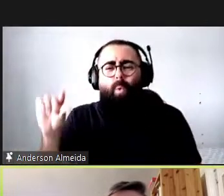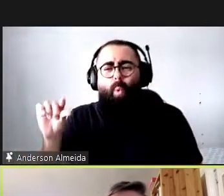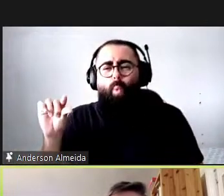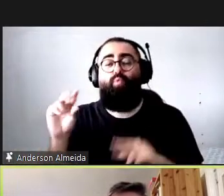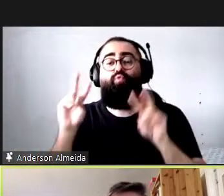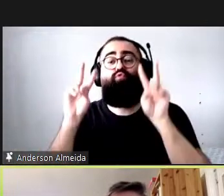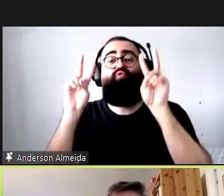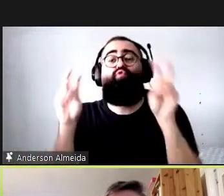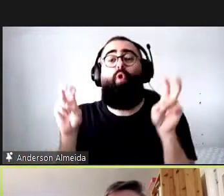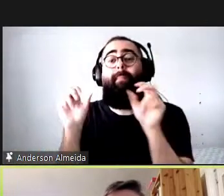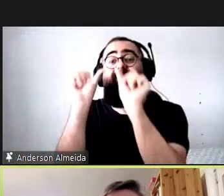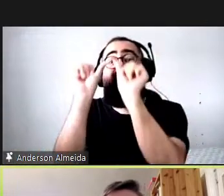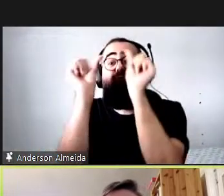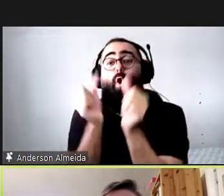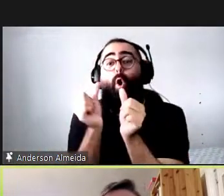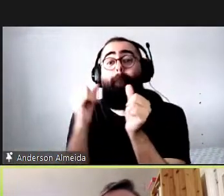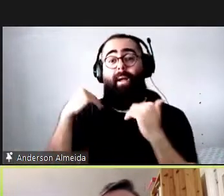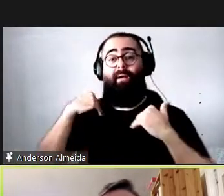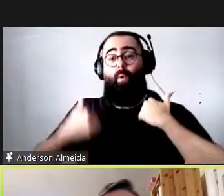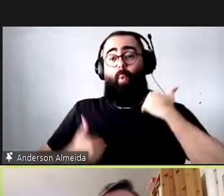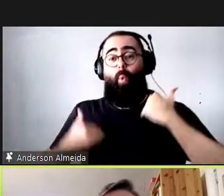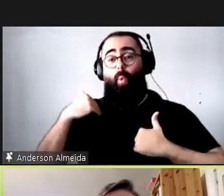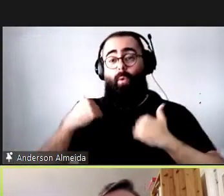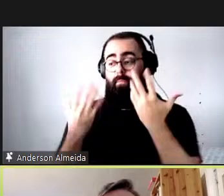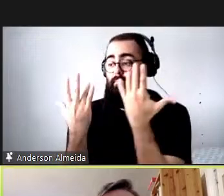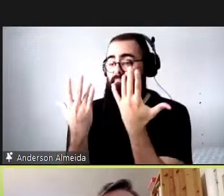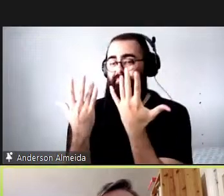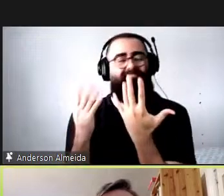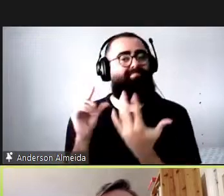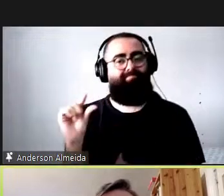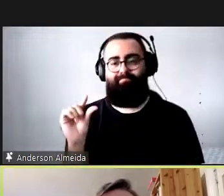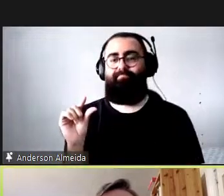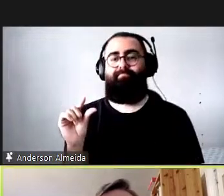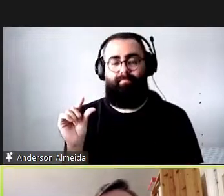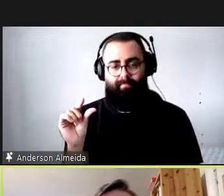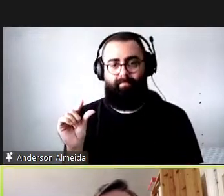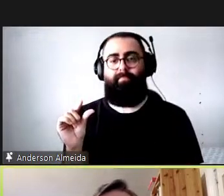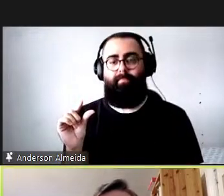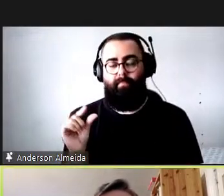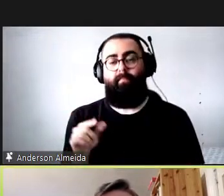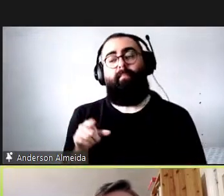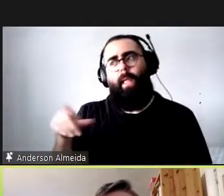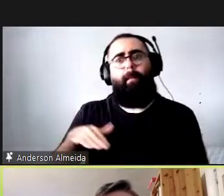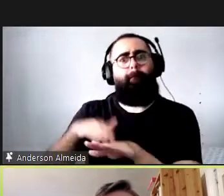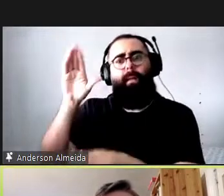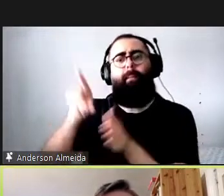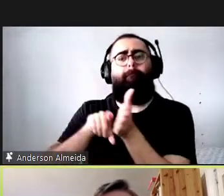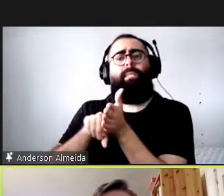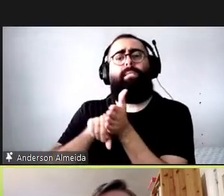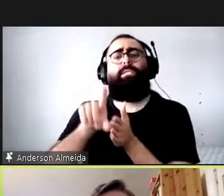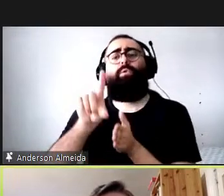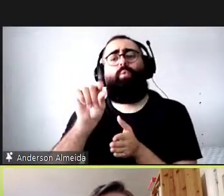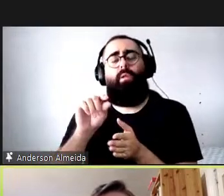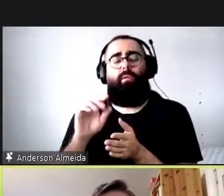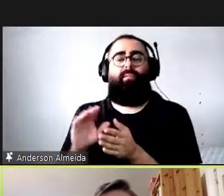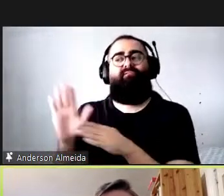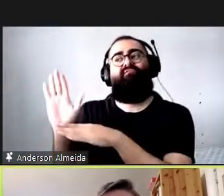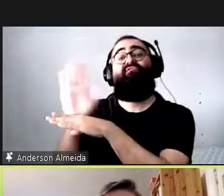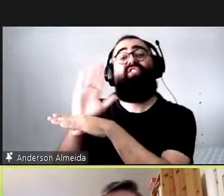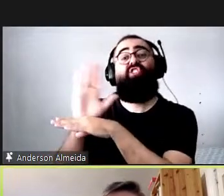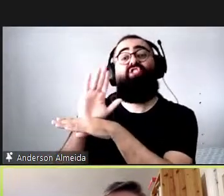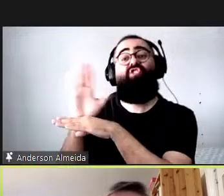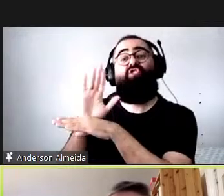sign language research, this has been done almost entirely on video data